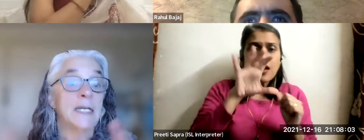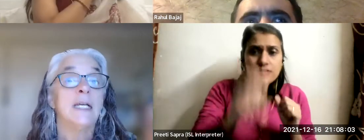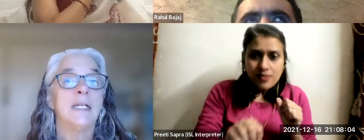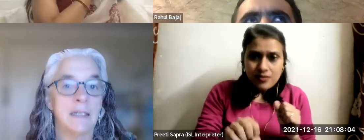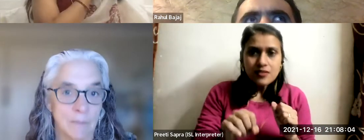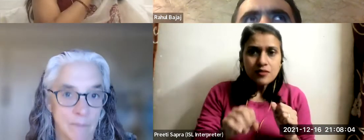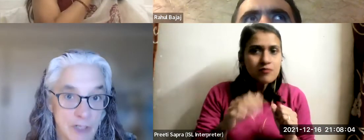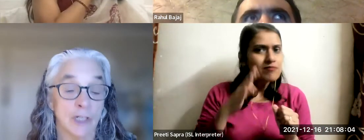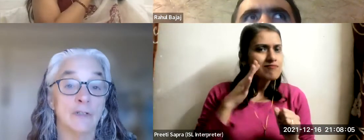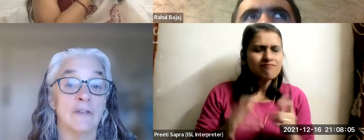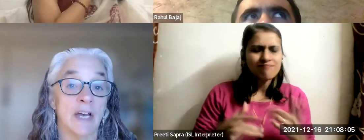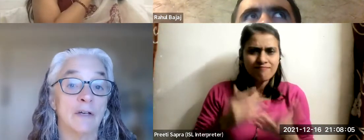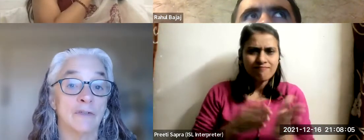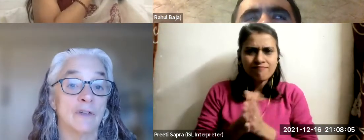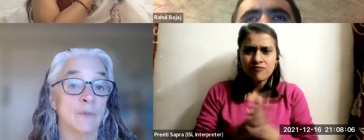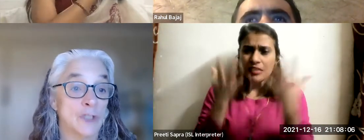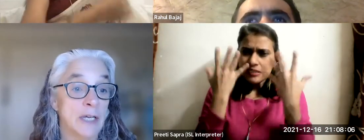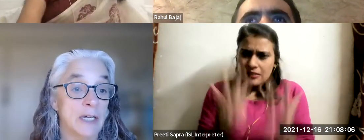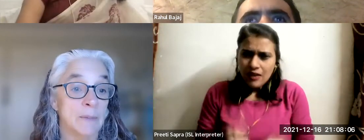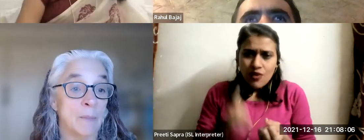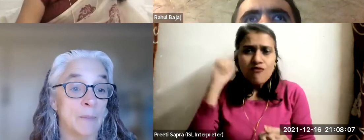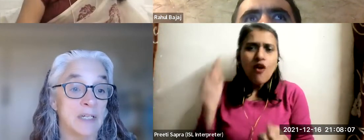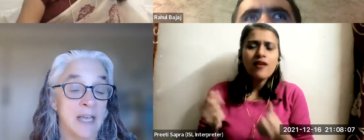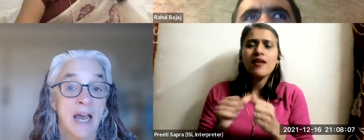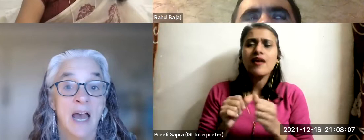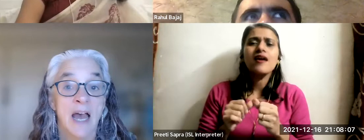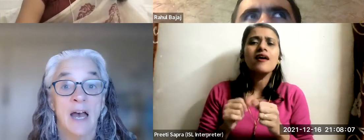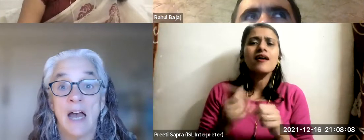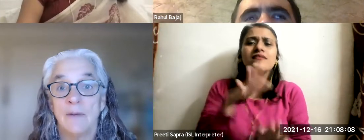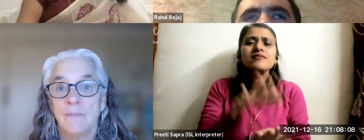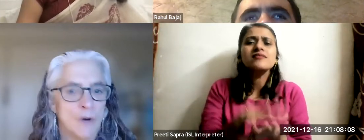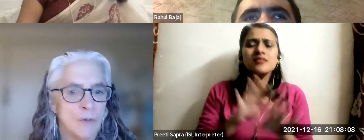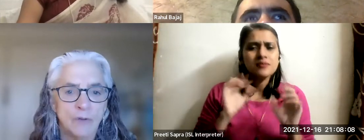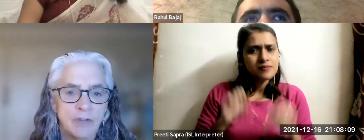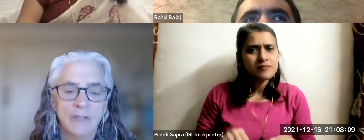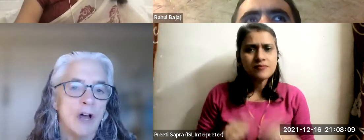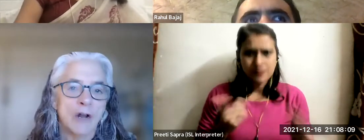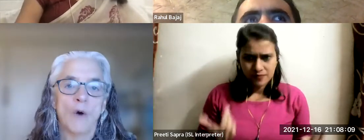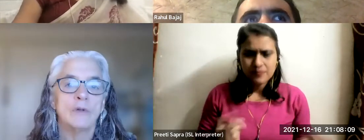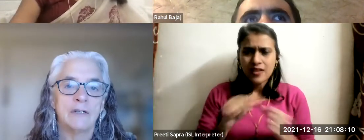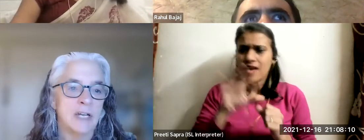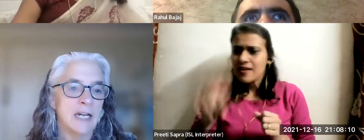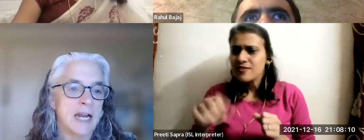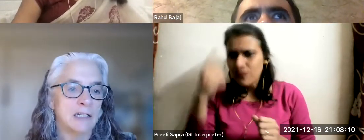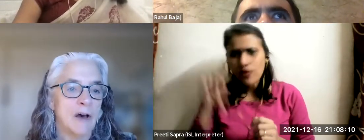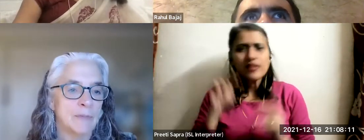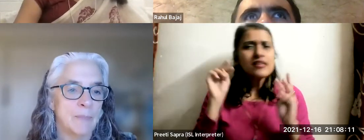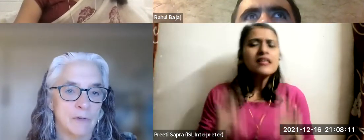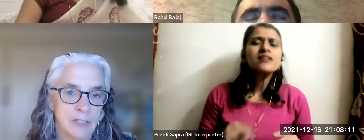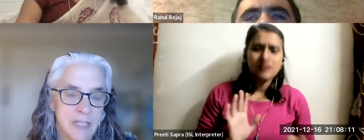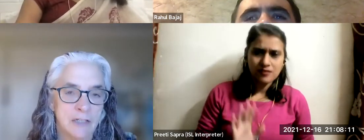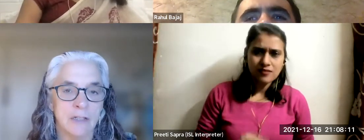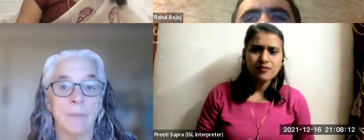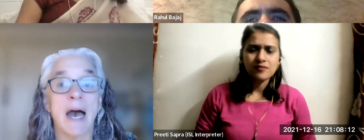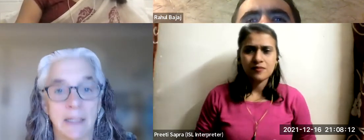really key to this inclusive ecosystem we're talking about, because most things are not wholly created out of cloth by